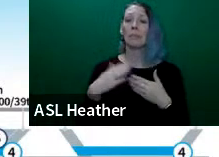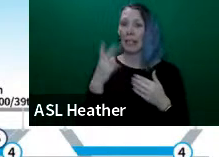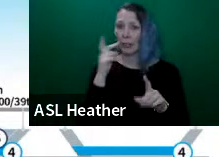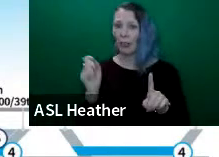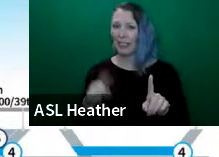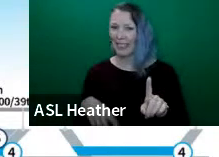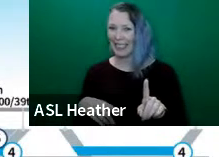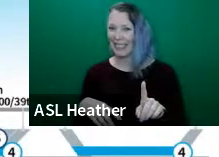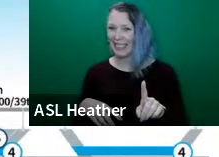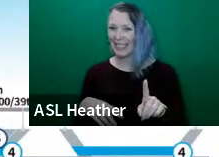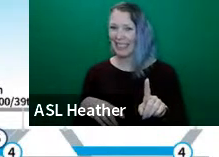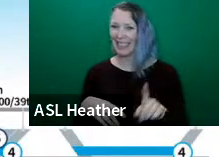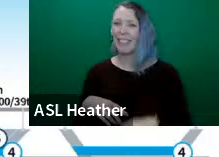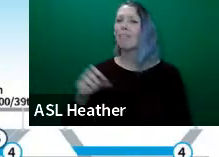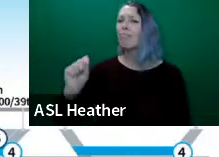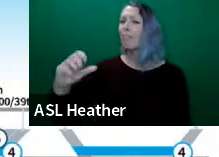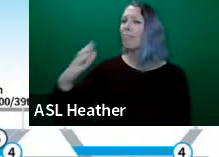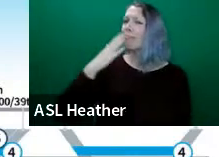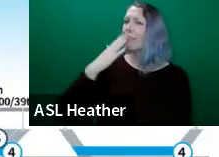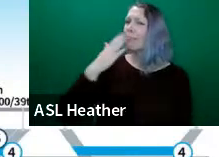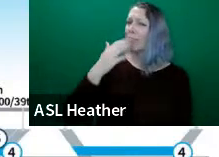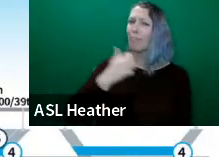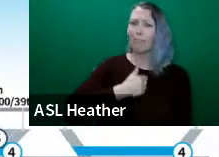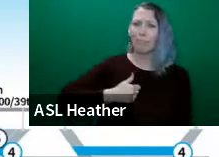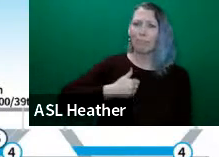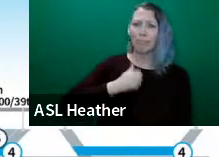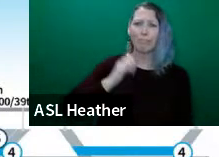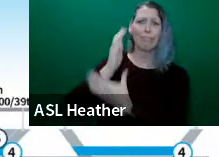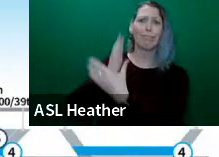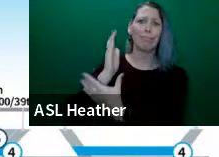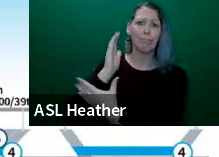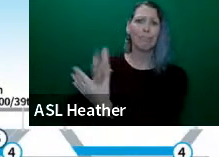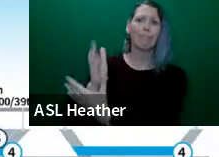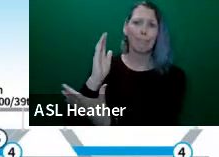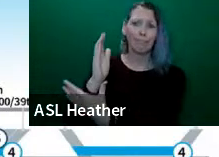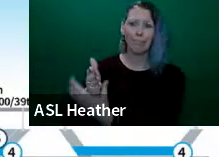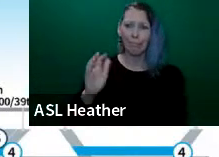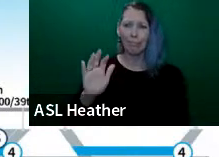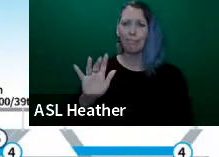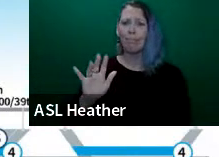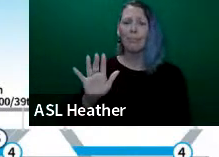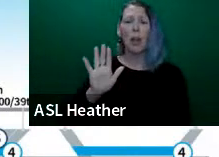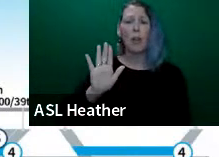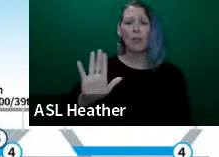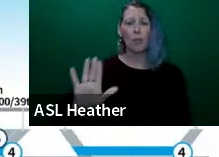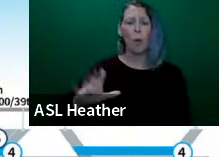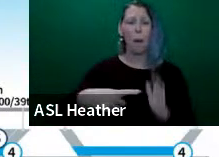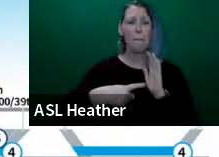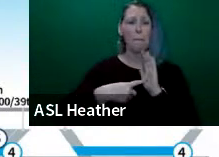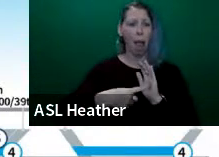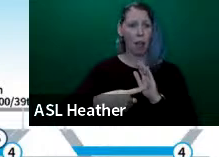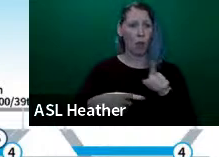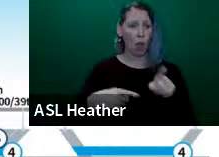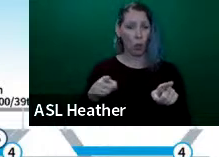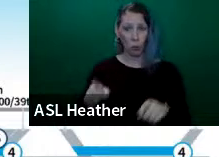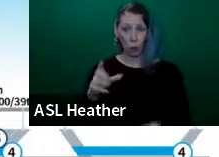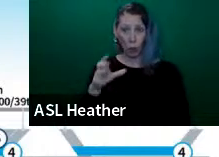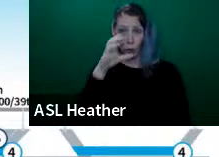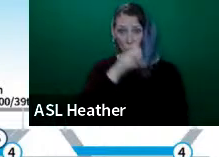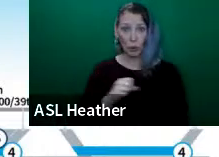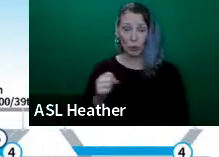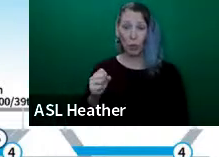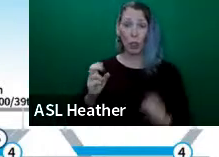question. Thank you. I'm so sorry to keep interrupting you, but in your modeling, are you assuming that